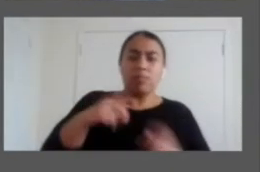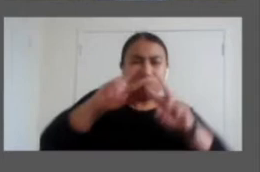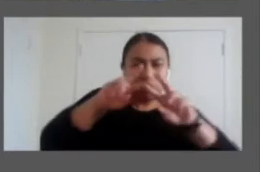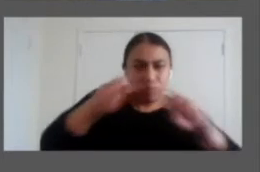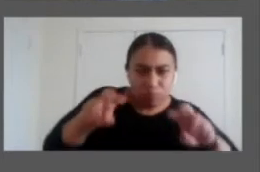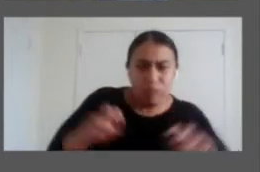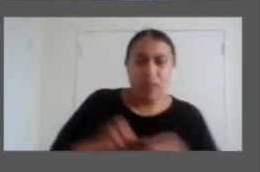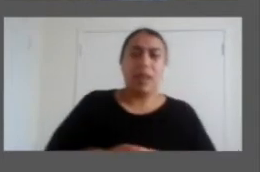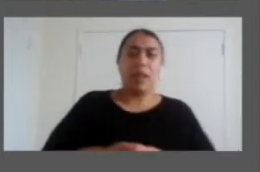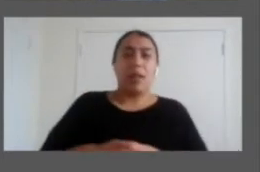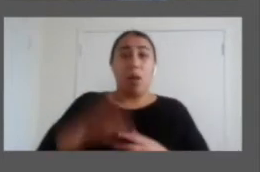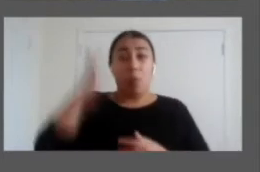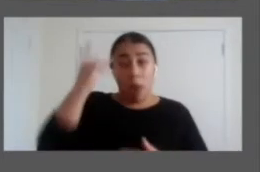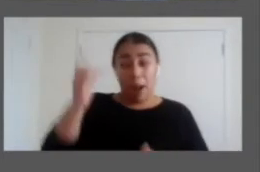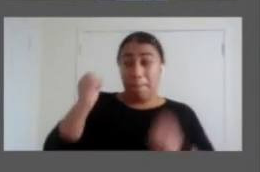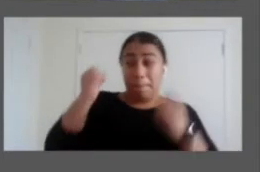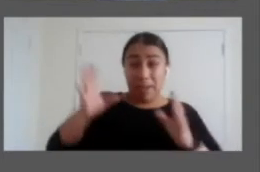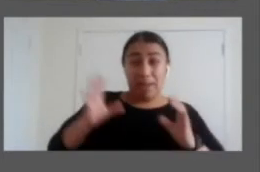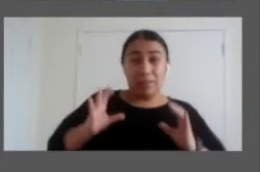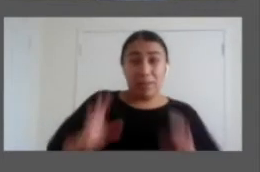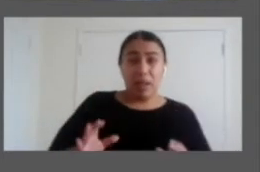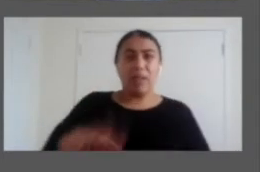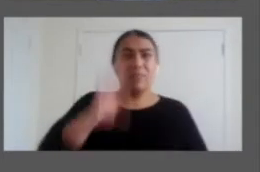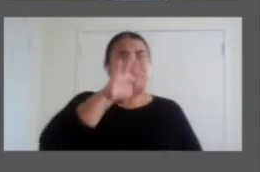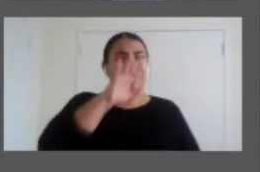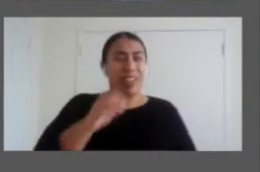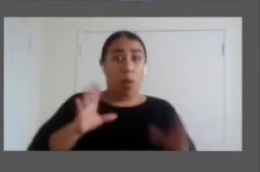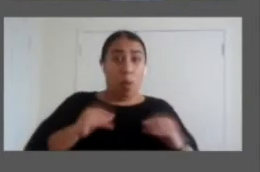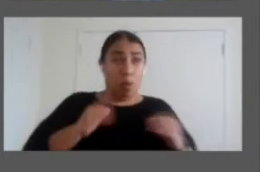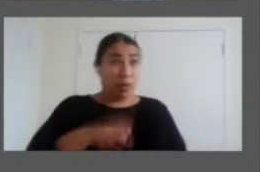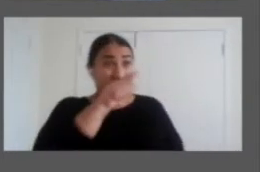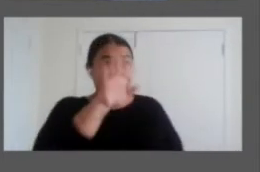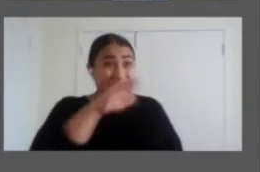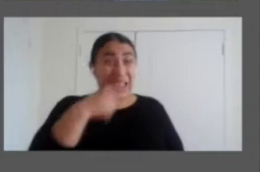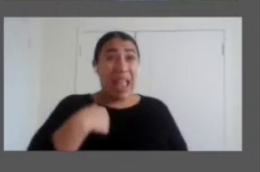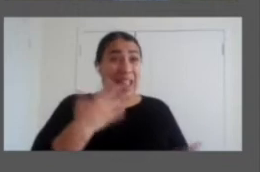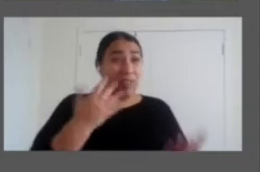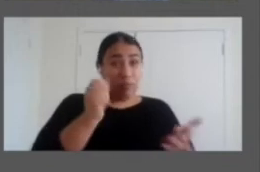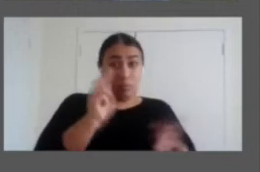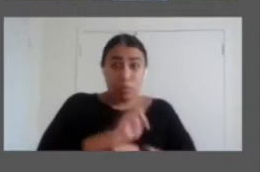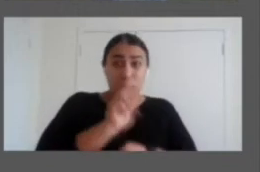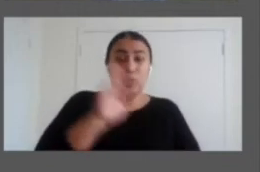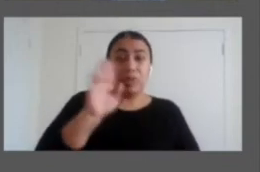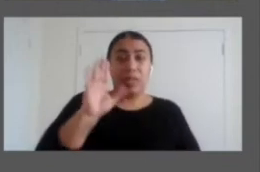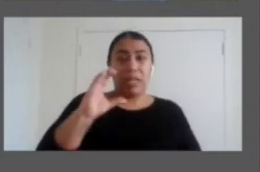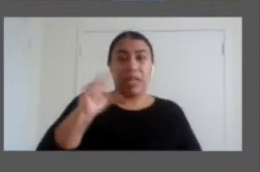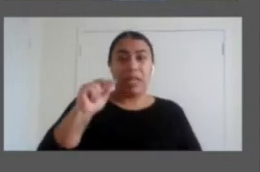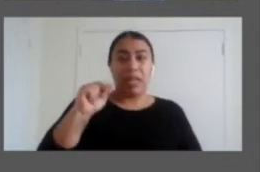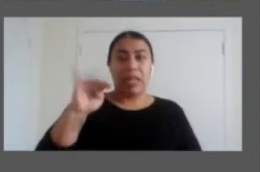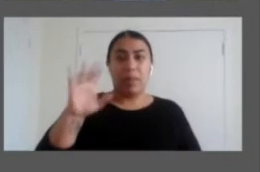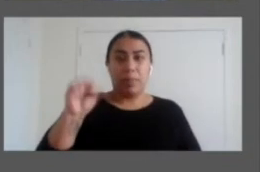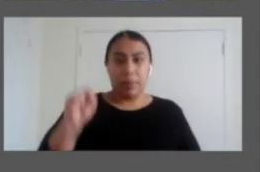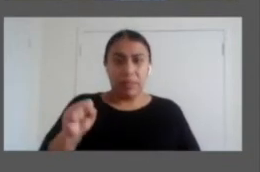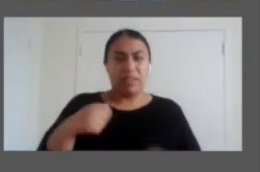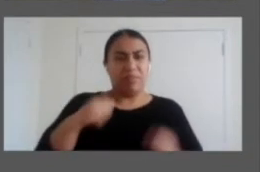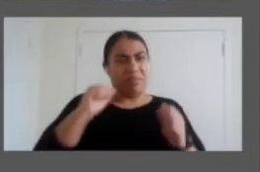they were buying. Doctors weren't willing to prescribe, even though medical access to cannabis had been legalized many years before. The